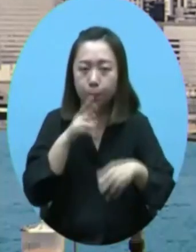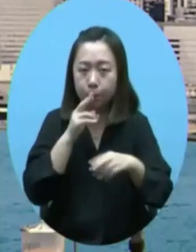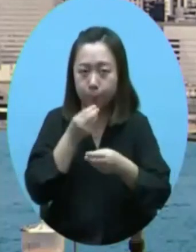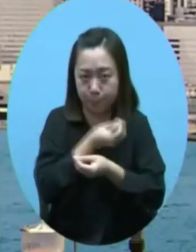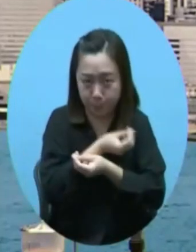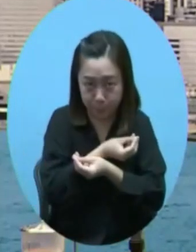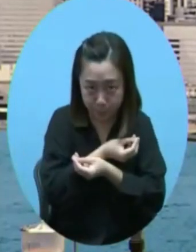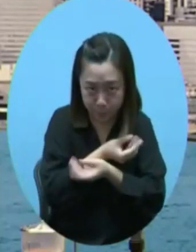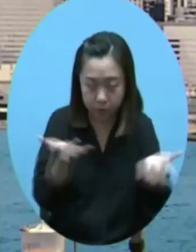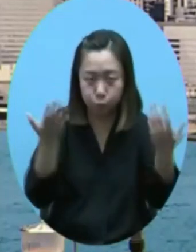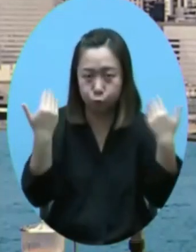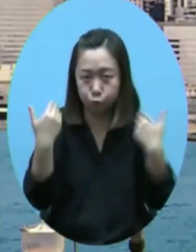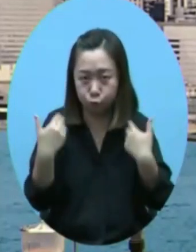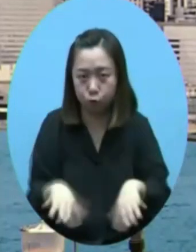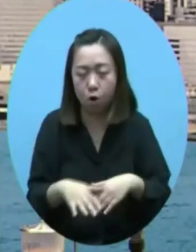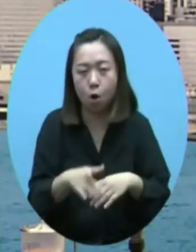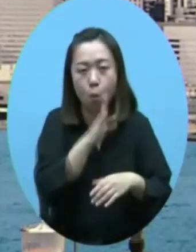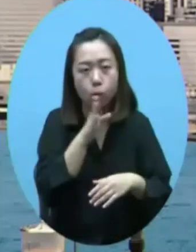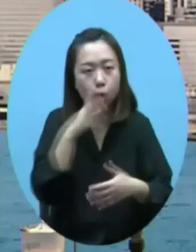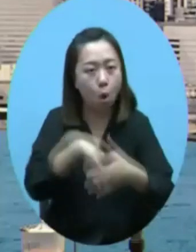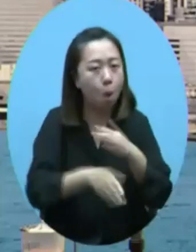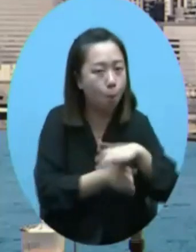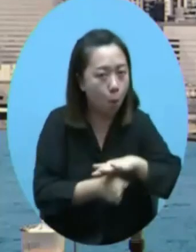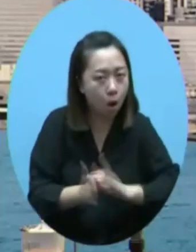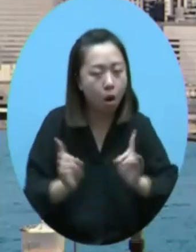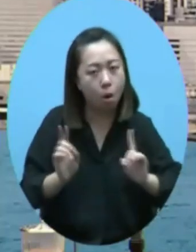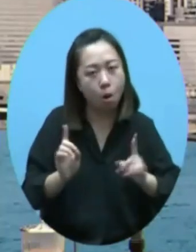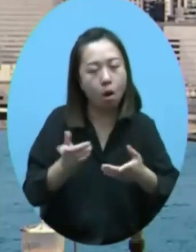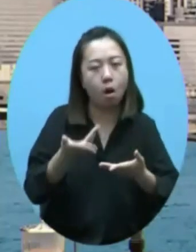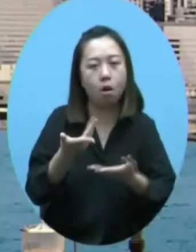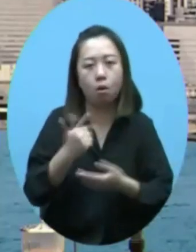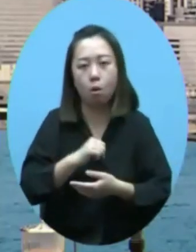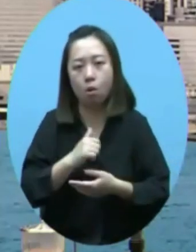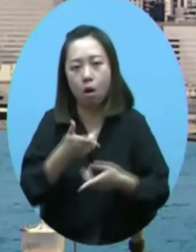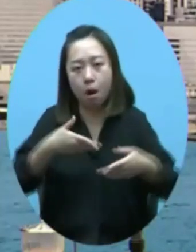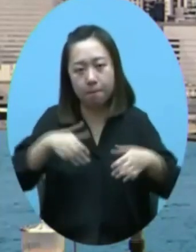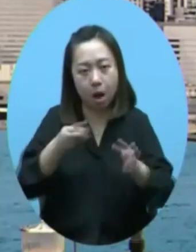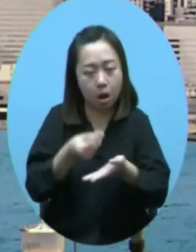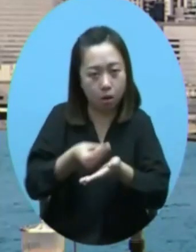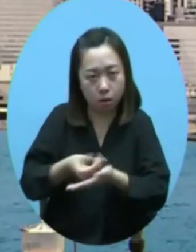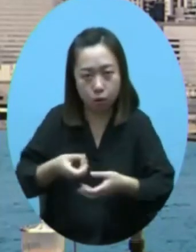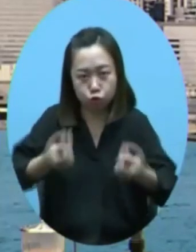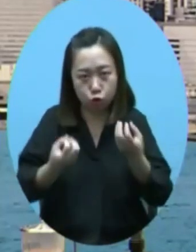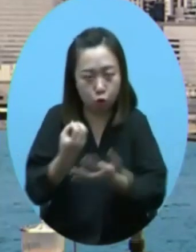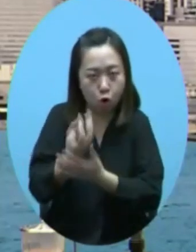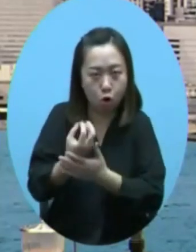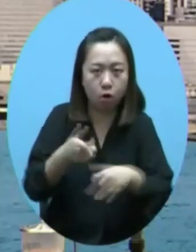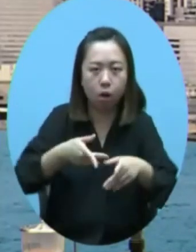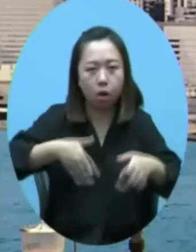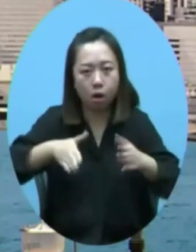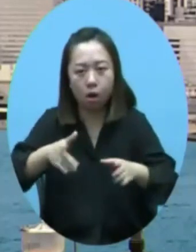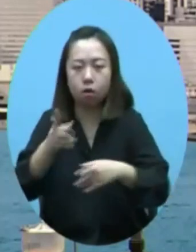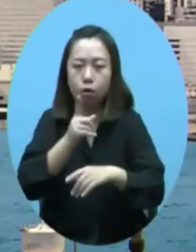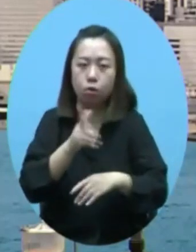of the shops in the mall and also in the markets because some of the residents, affected residents, they said they visited some of